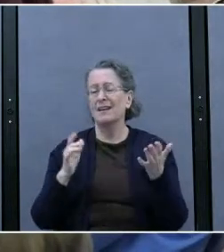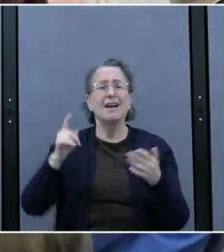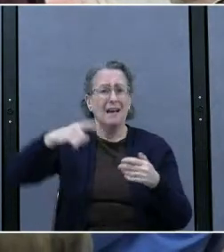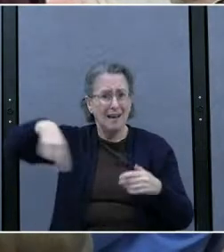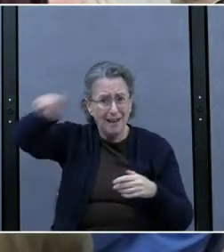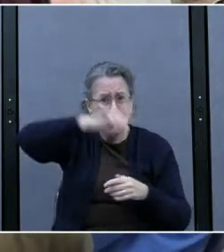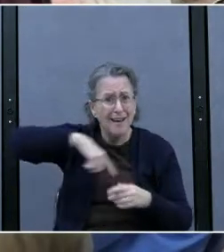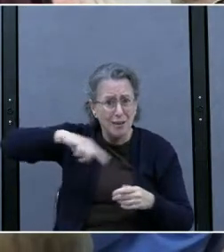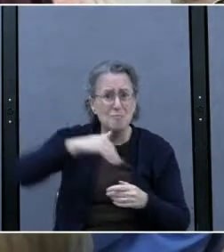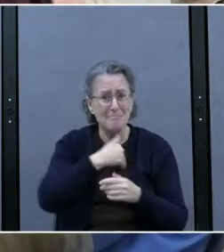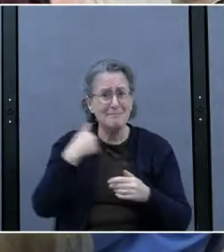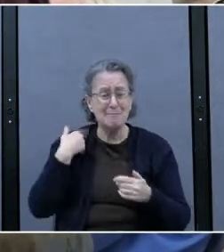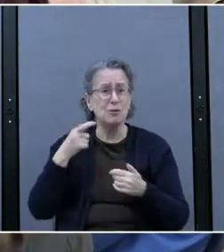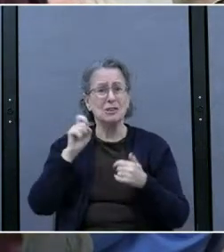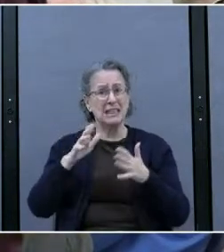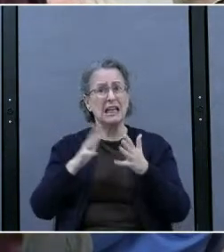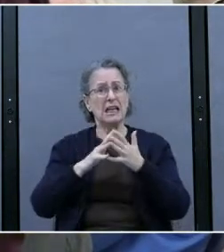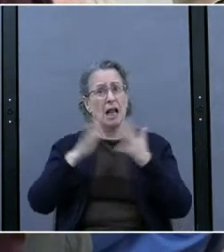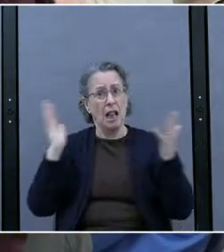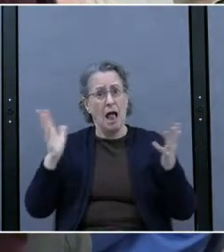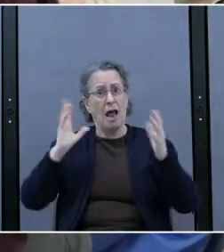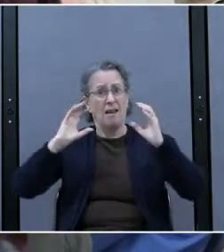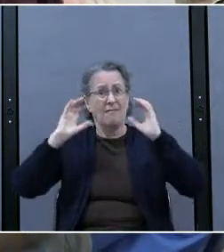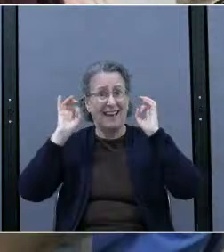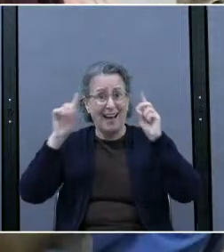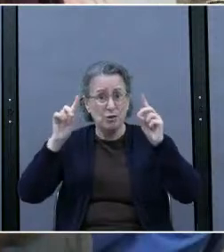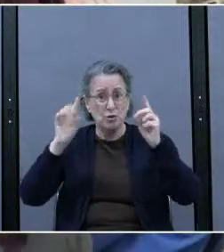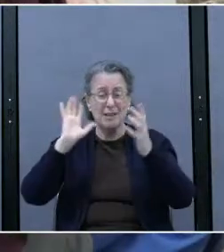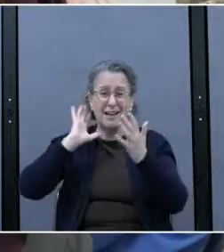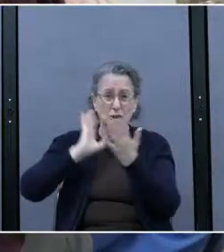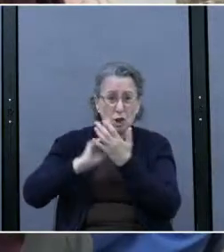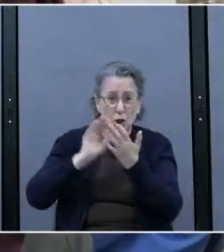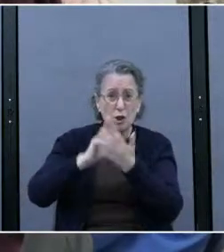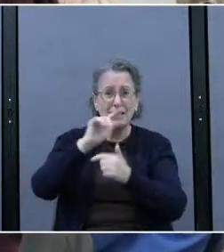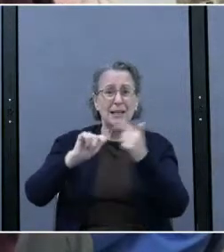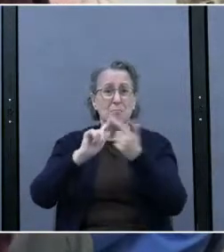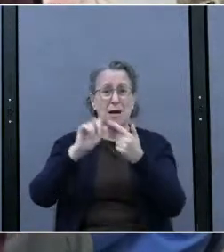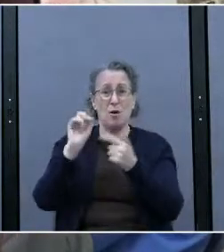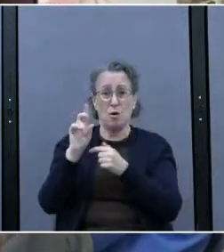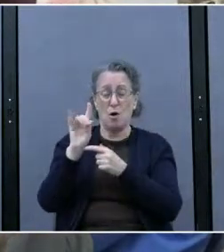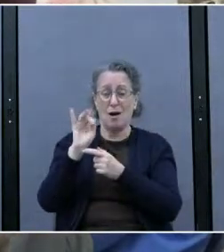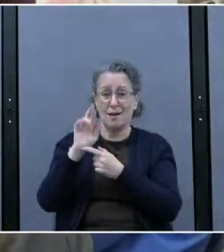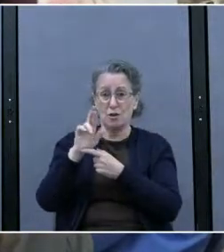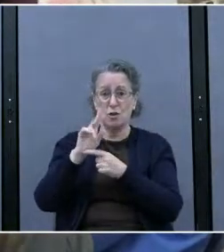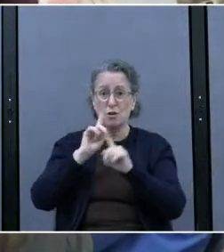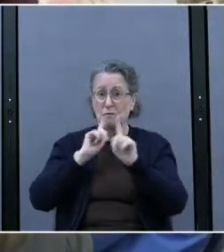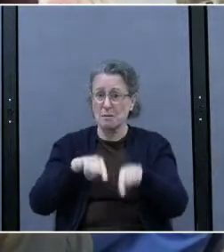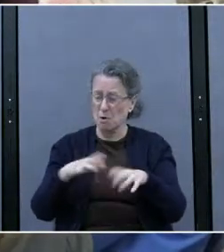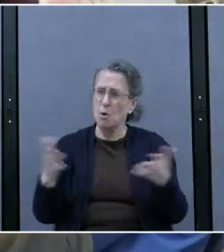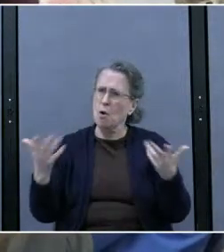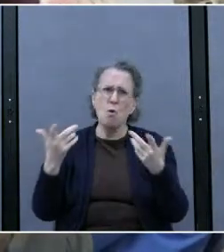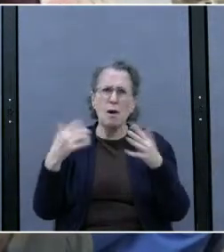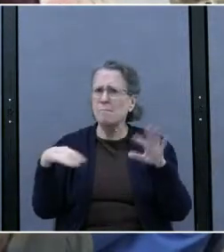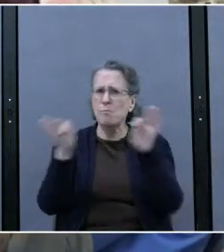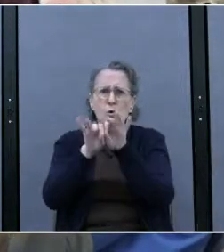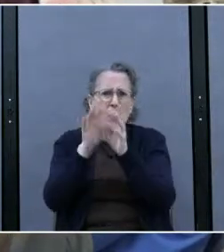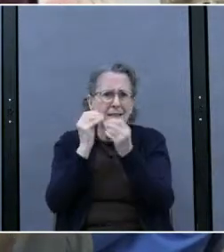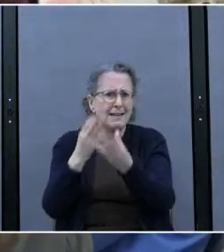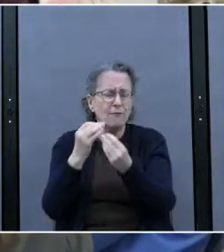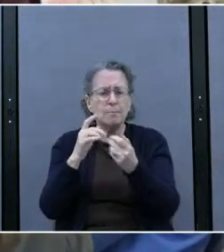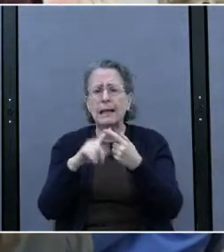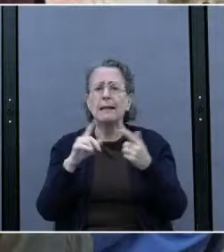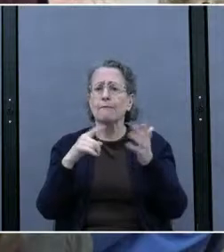read that report. There's a lot of stuff that's very relevant to town finances, like